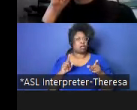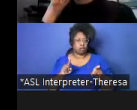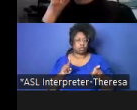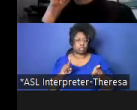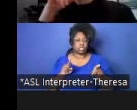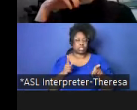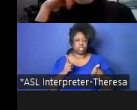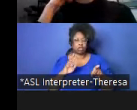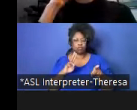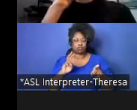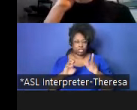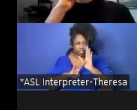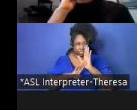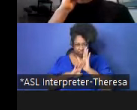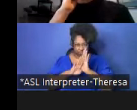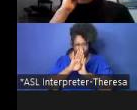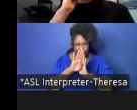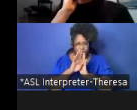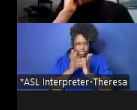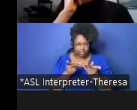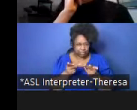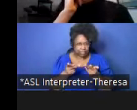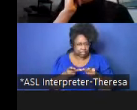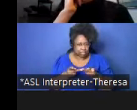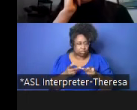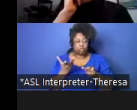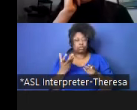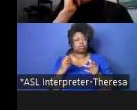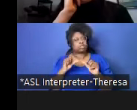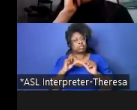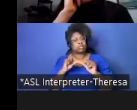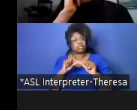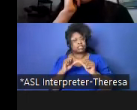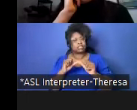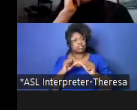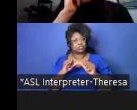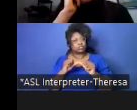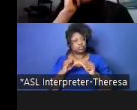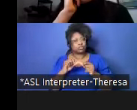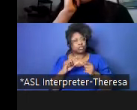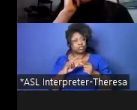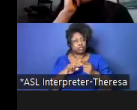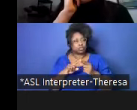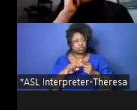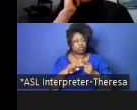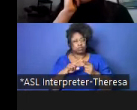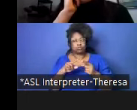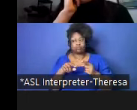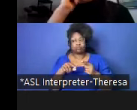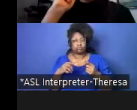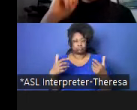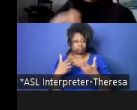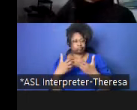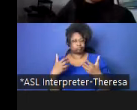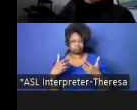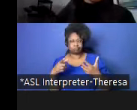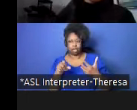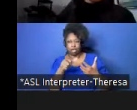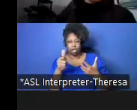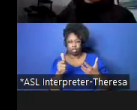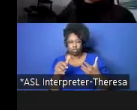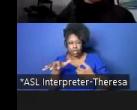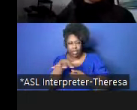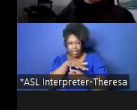sites. But there would be a need to continue to retrofit other areas, especially key